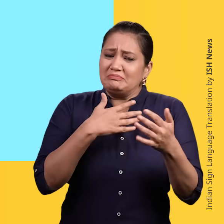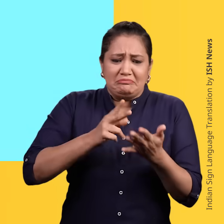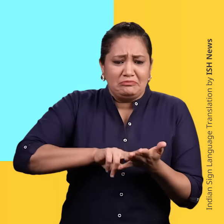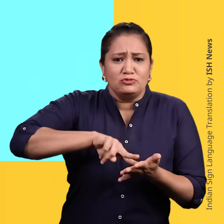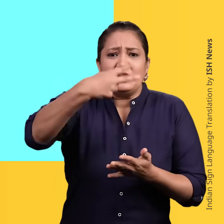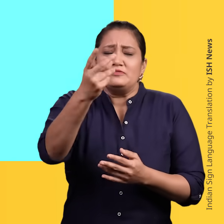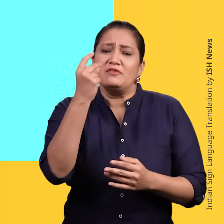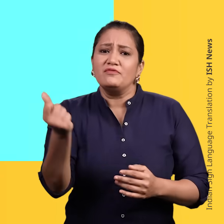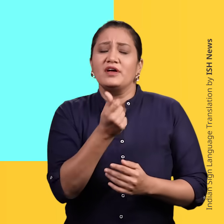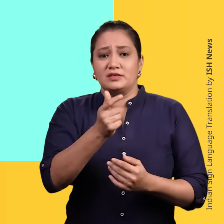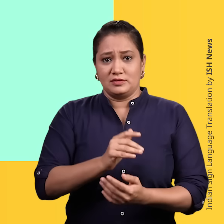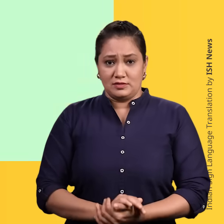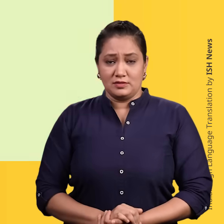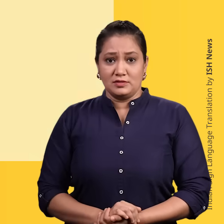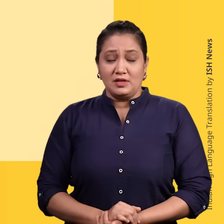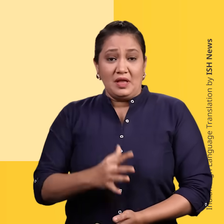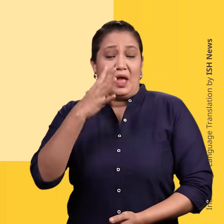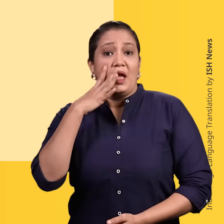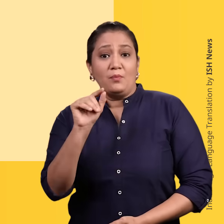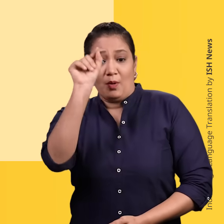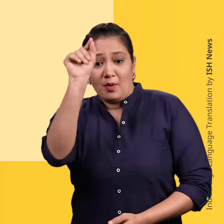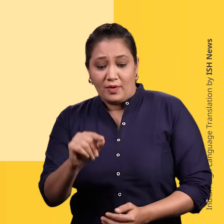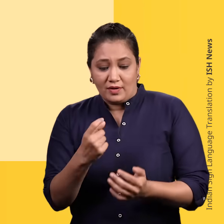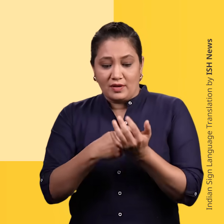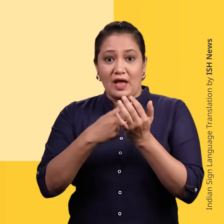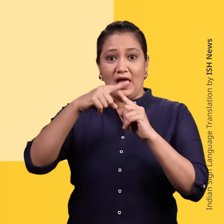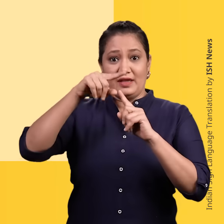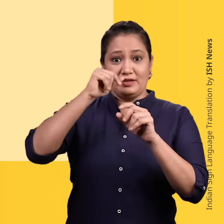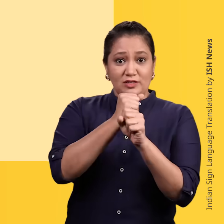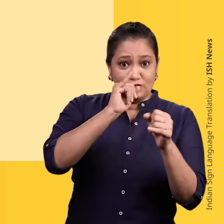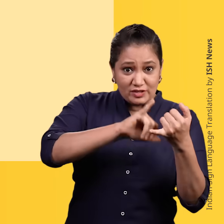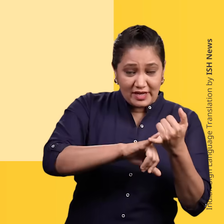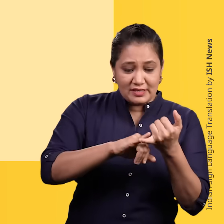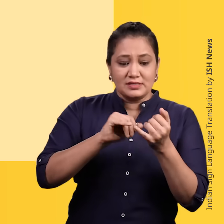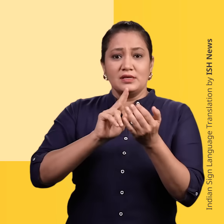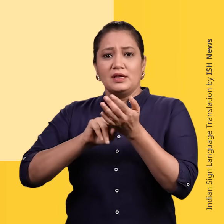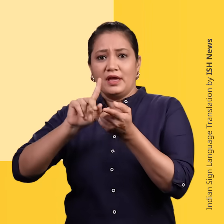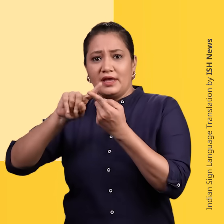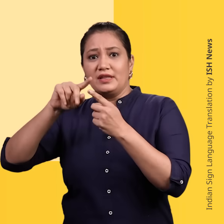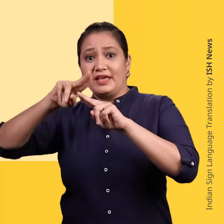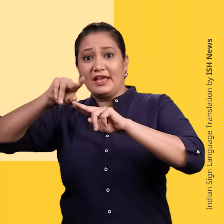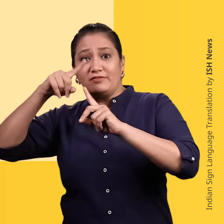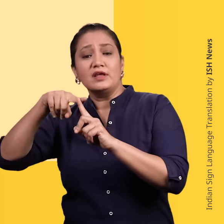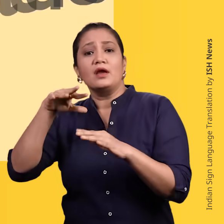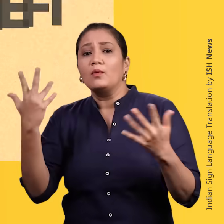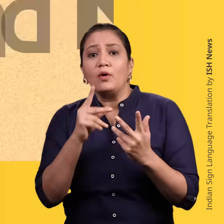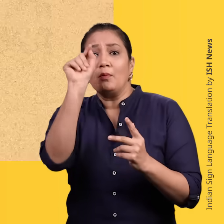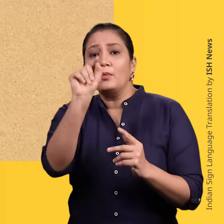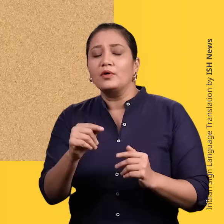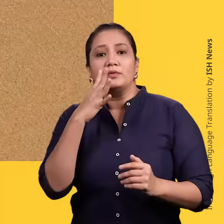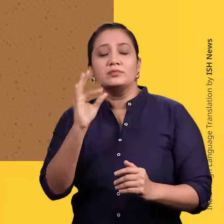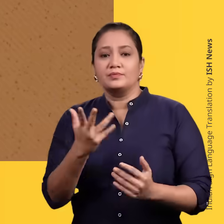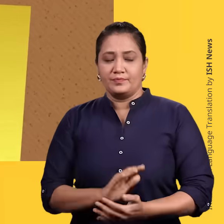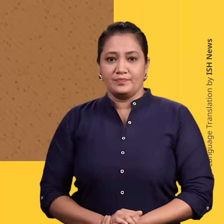money instantly. The important features of RTGS and NEFT